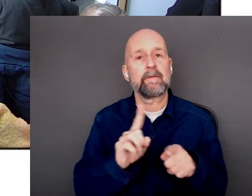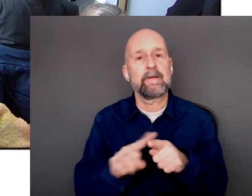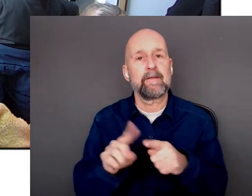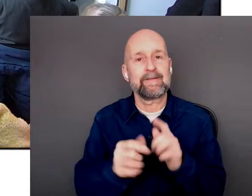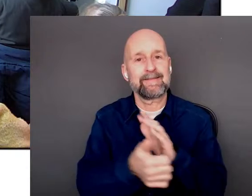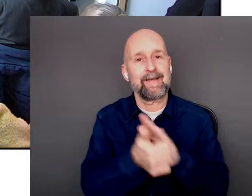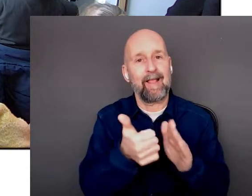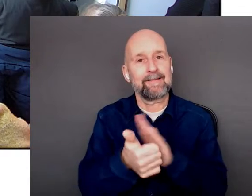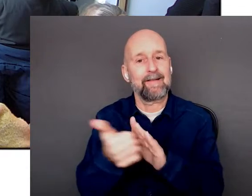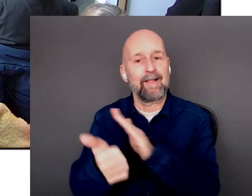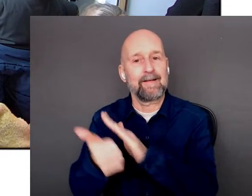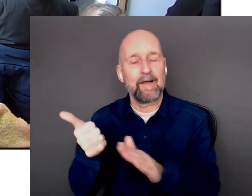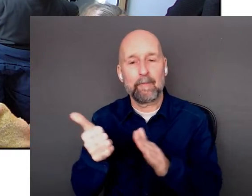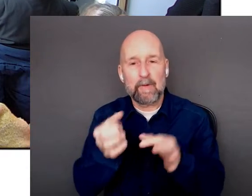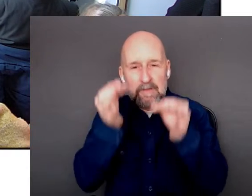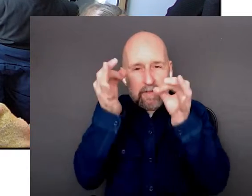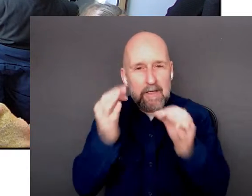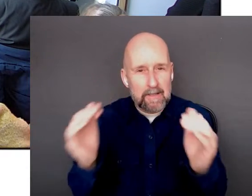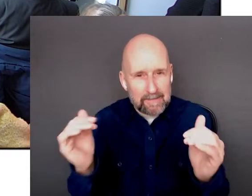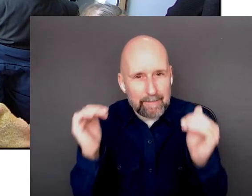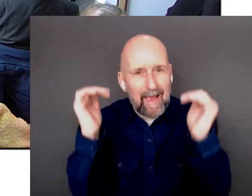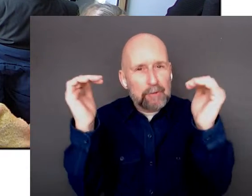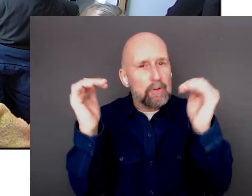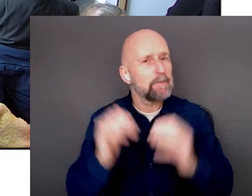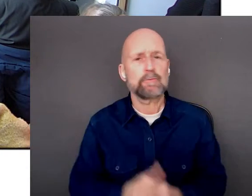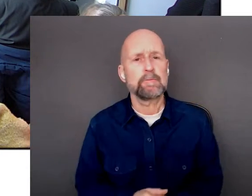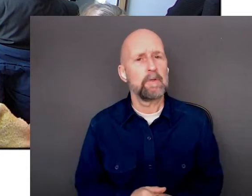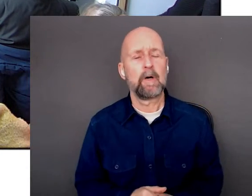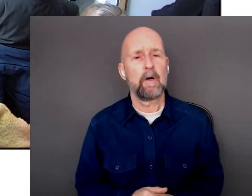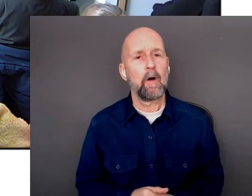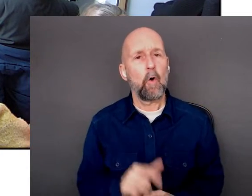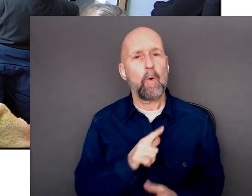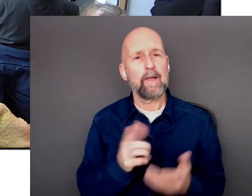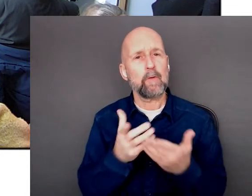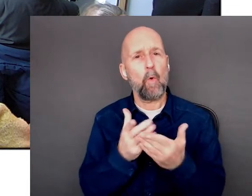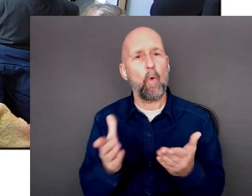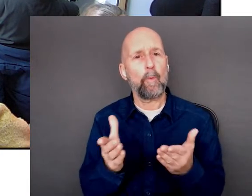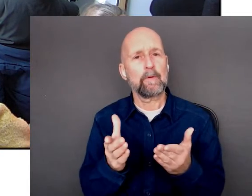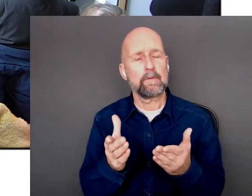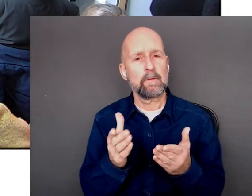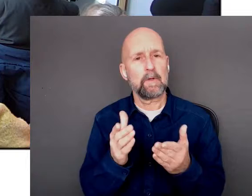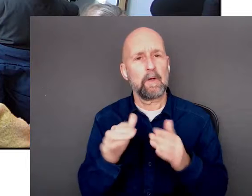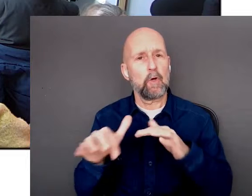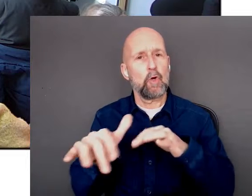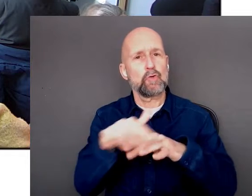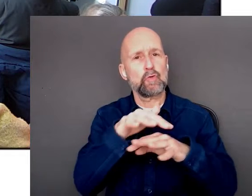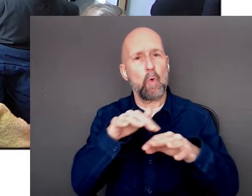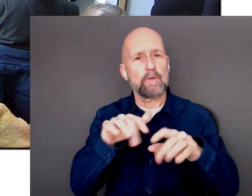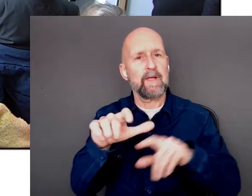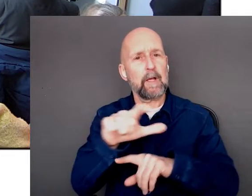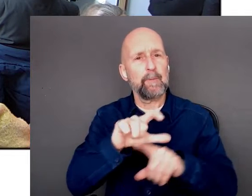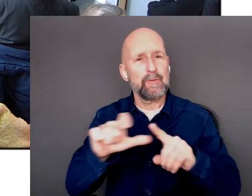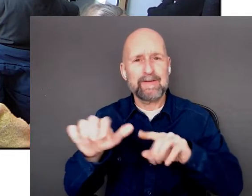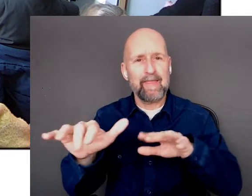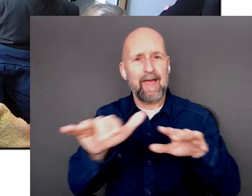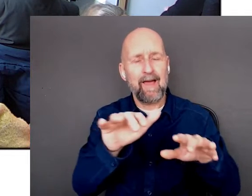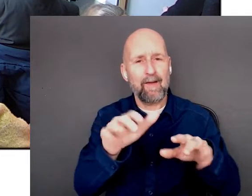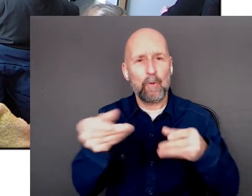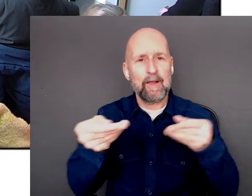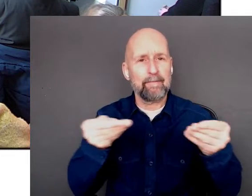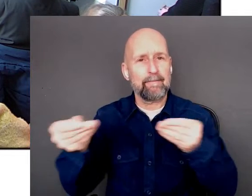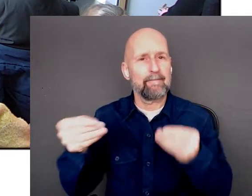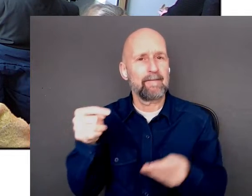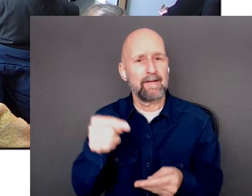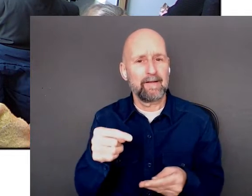be a specialist. There's also a lot of open source communities everywhere in most of those